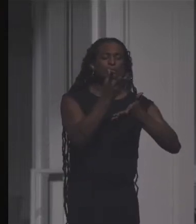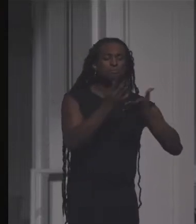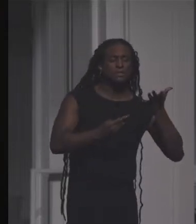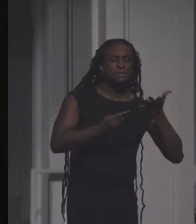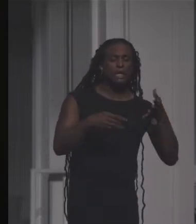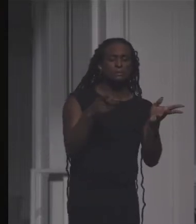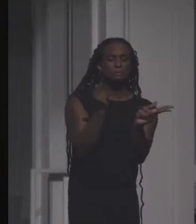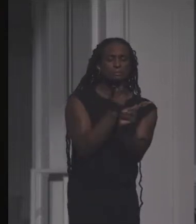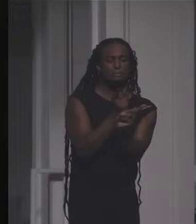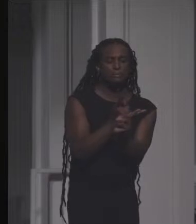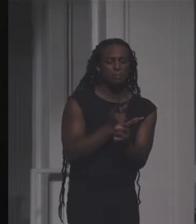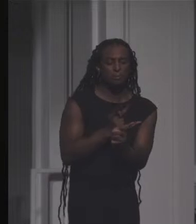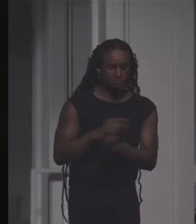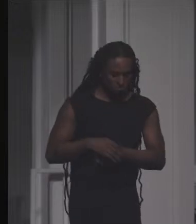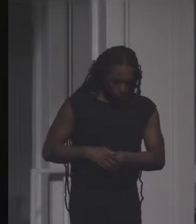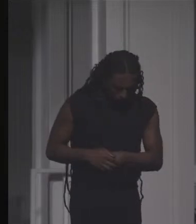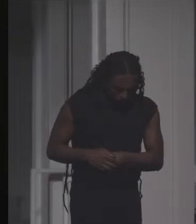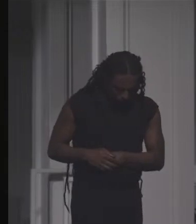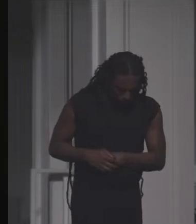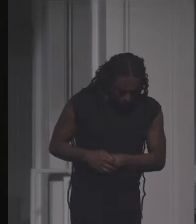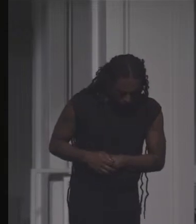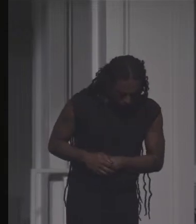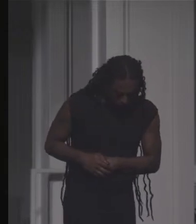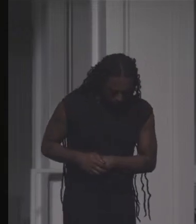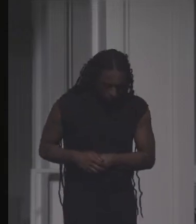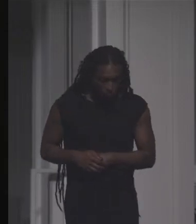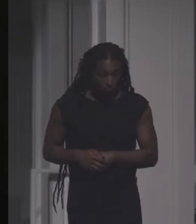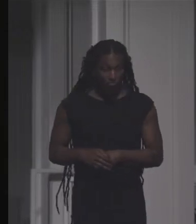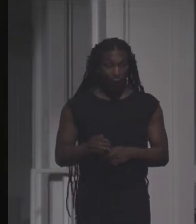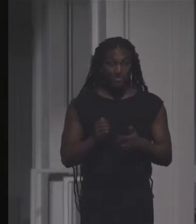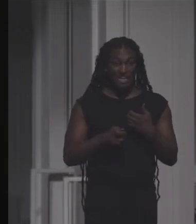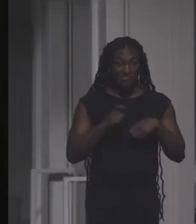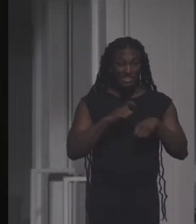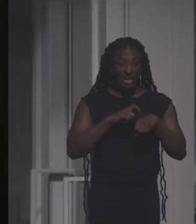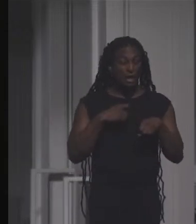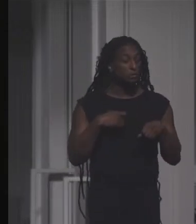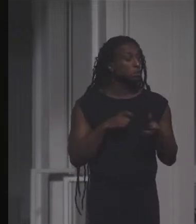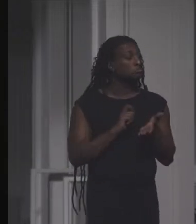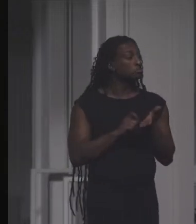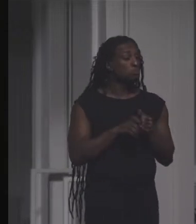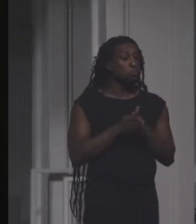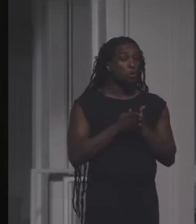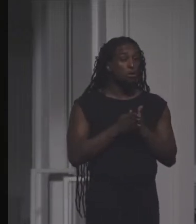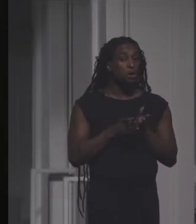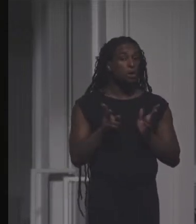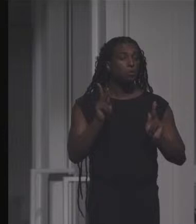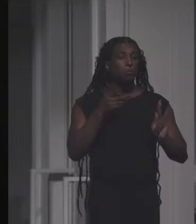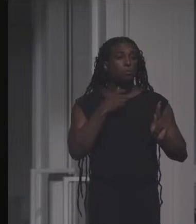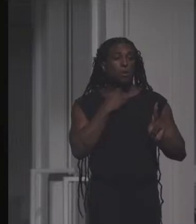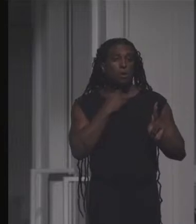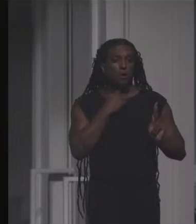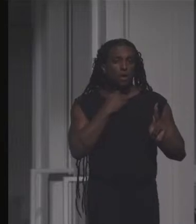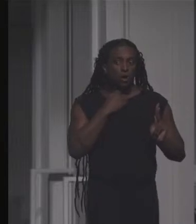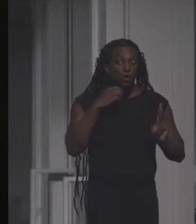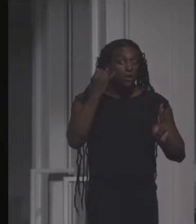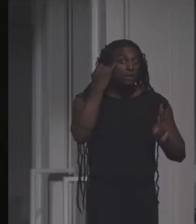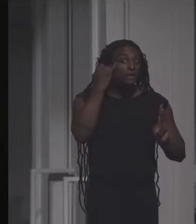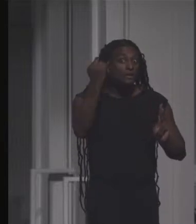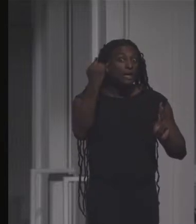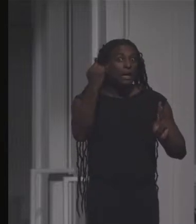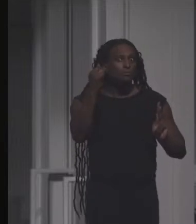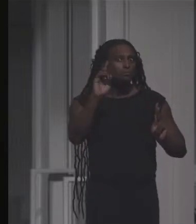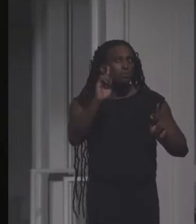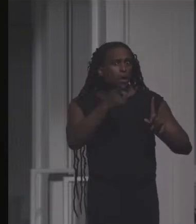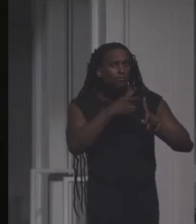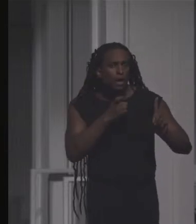And also, every time I write a book, readers want to know, where did you get the idea? Why did